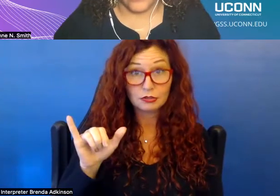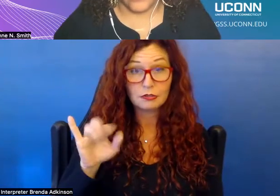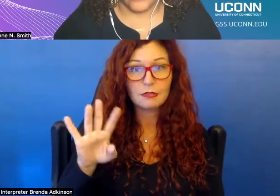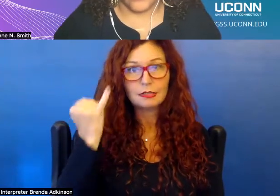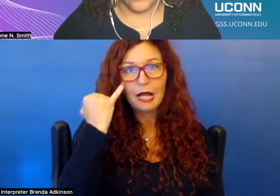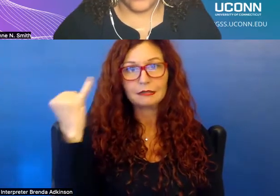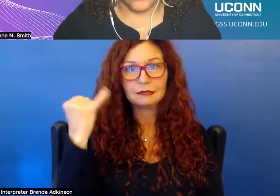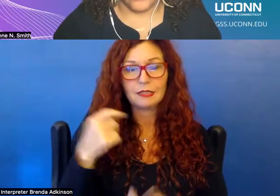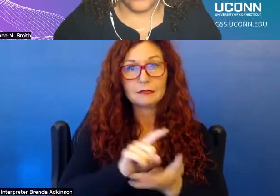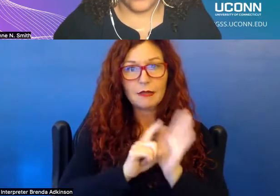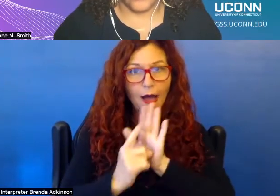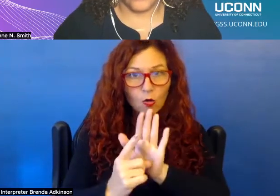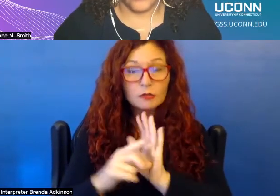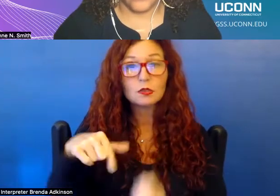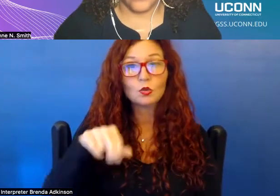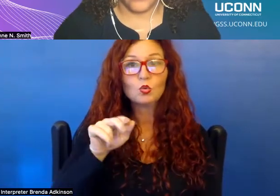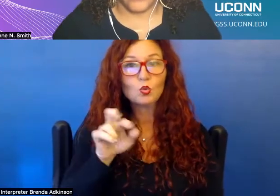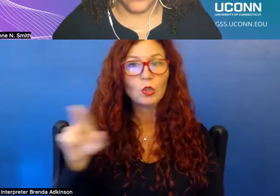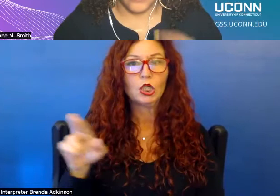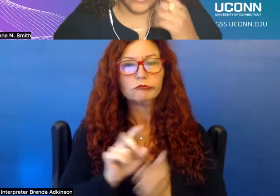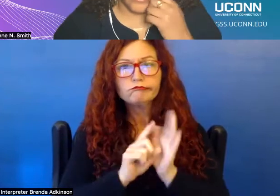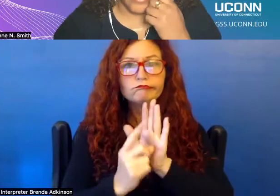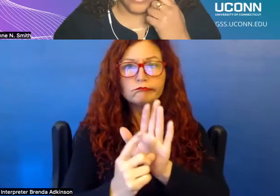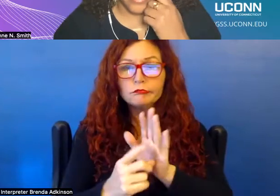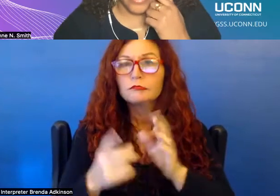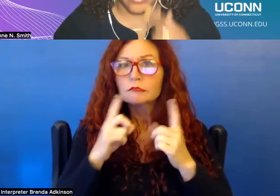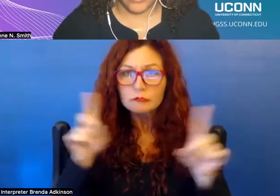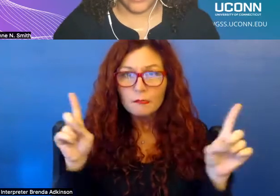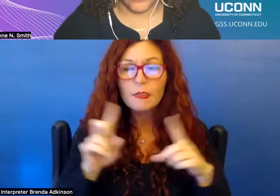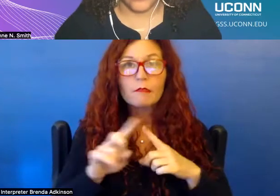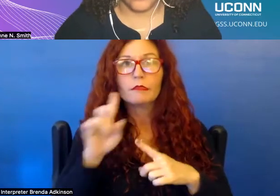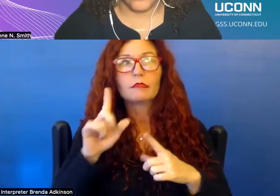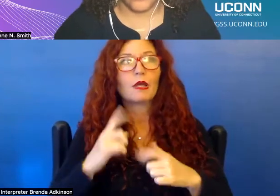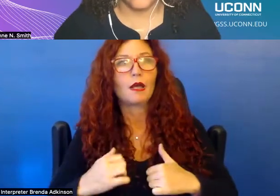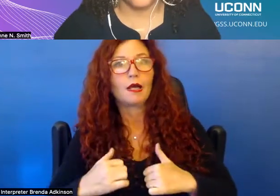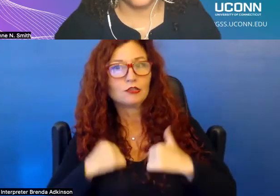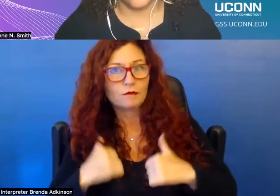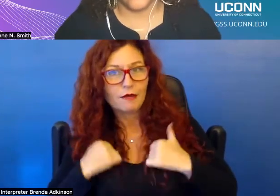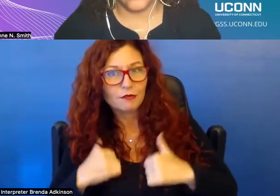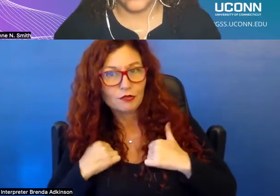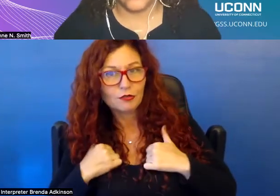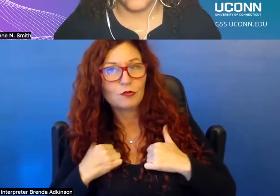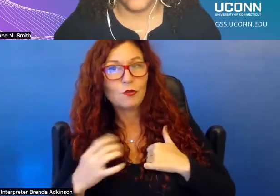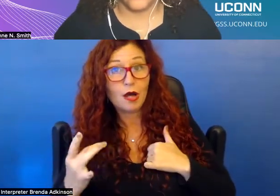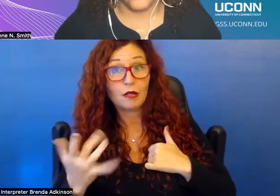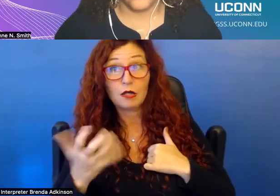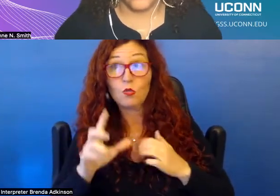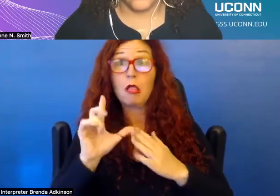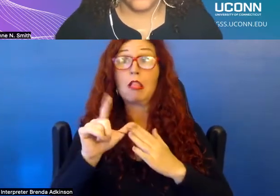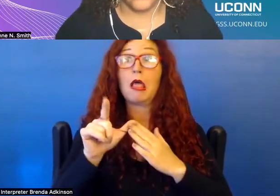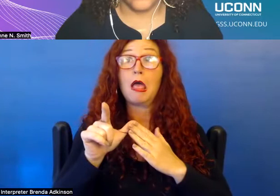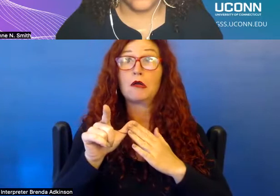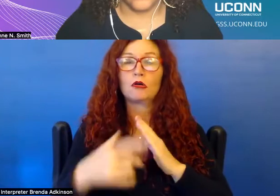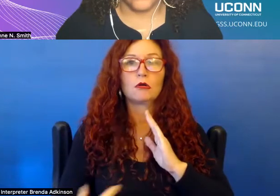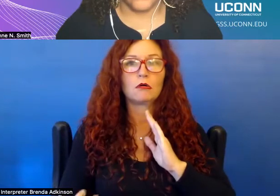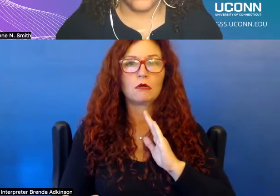mean, out as a queer woman, out as a survivor, because I never wanted it to be used against me. Meaning, if I were hiding